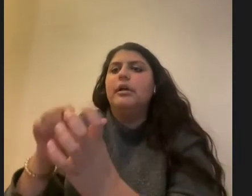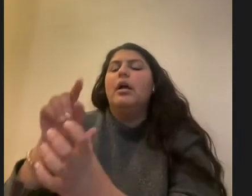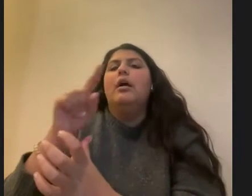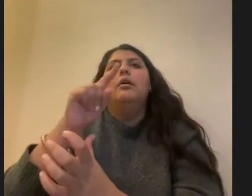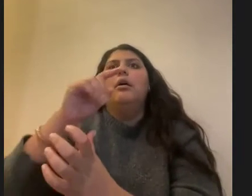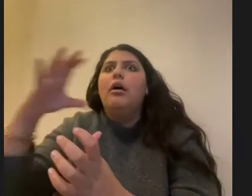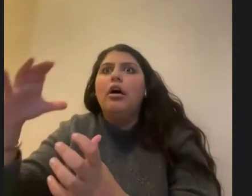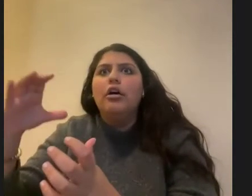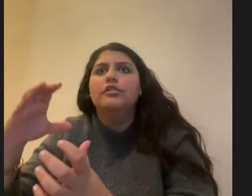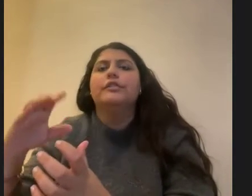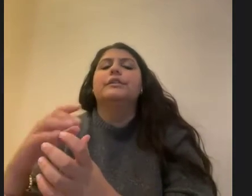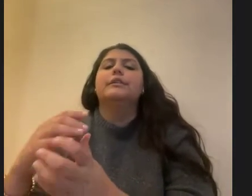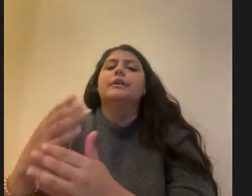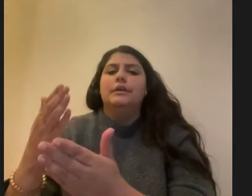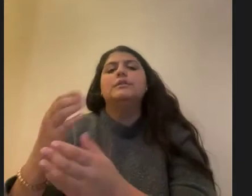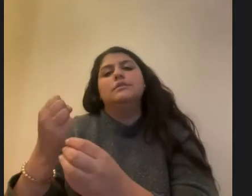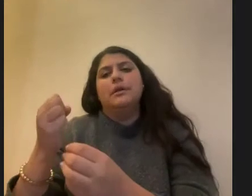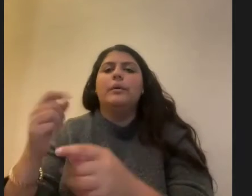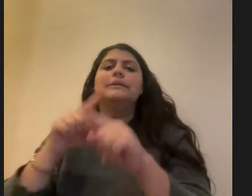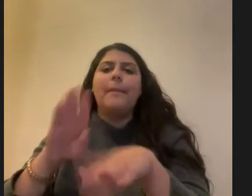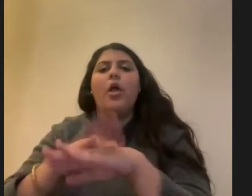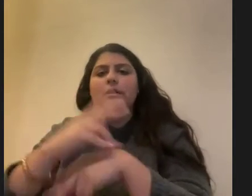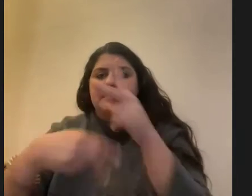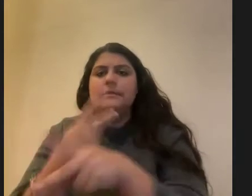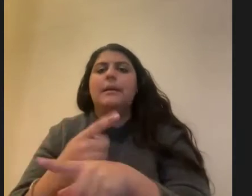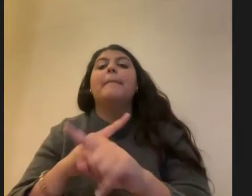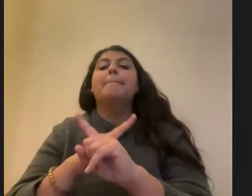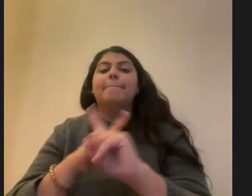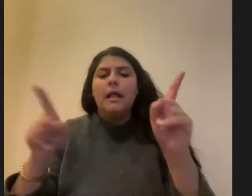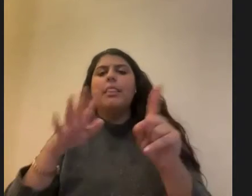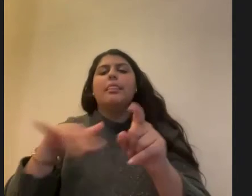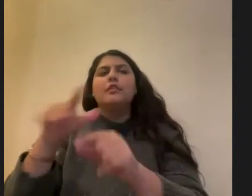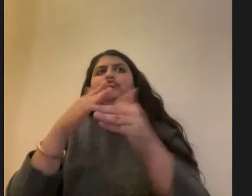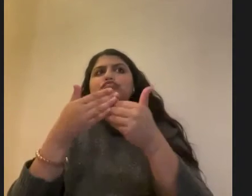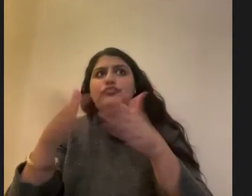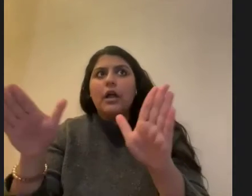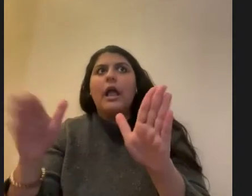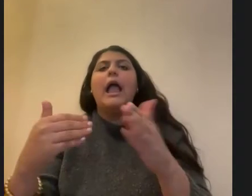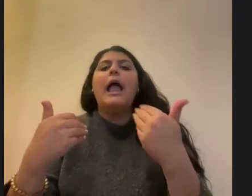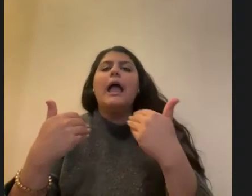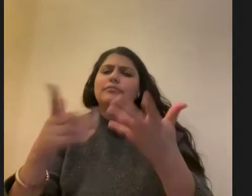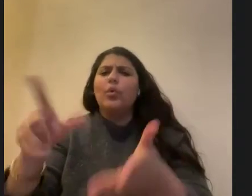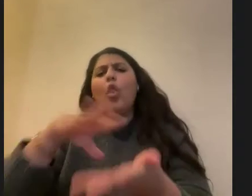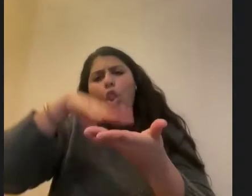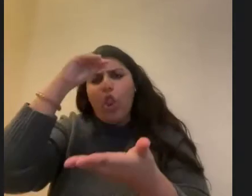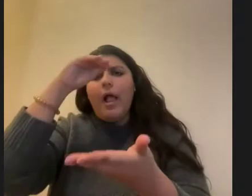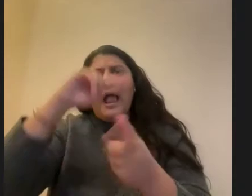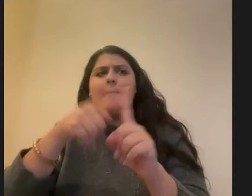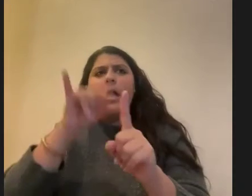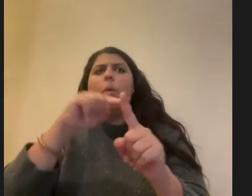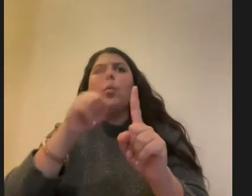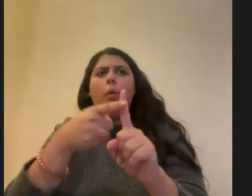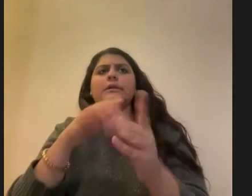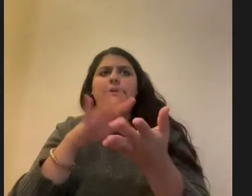It depends on the species, but they definitely, cephalopods in general, have this sort of you learn about it when you get more into biology, like